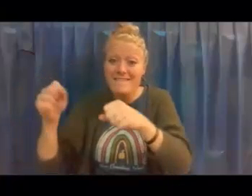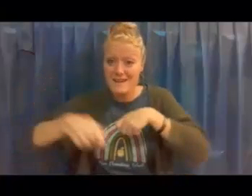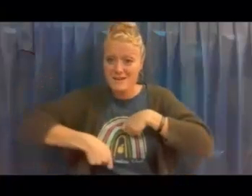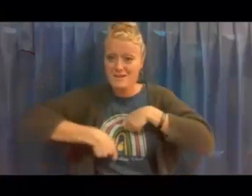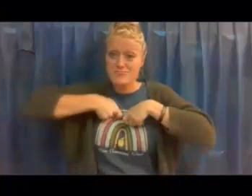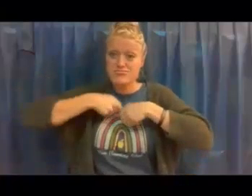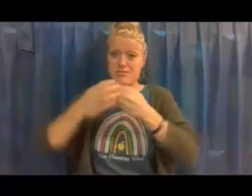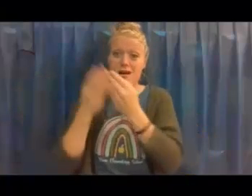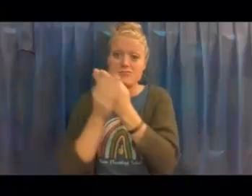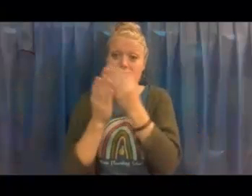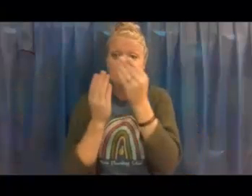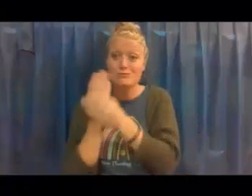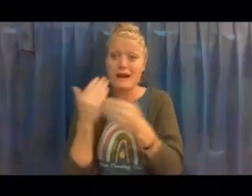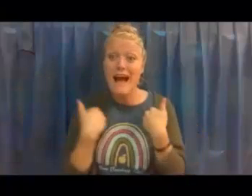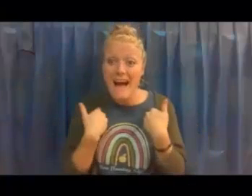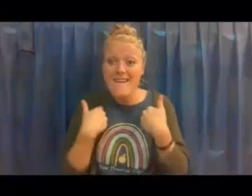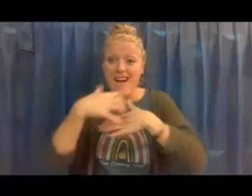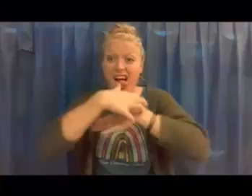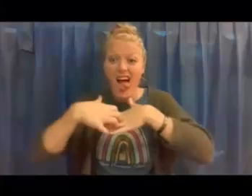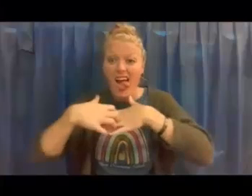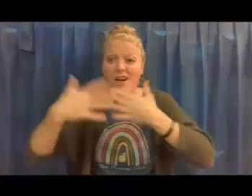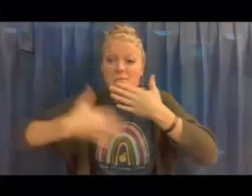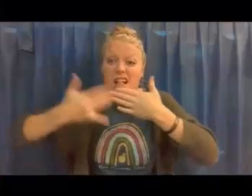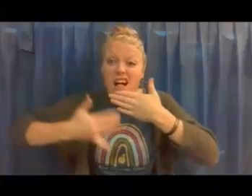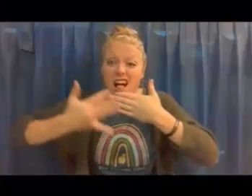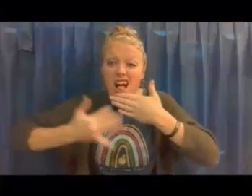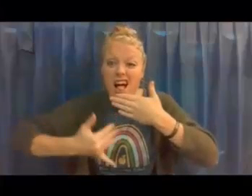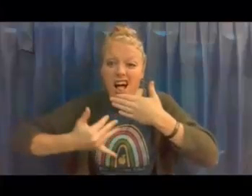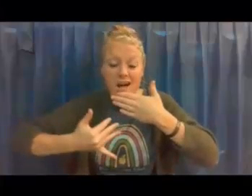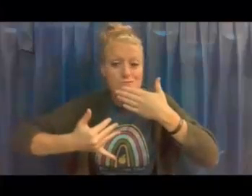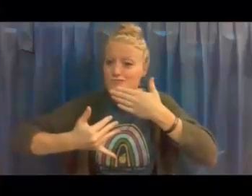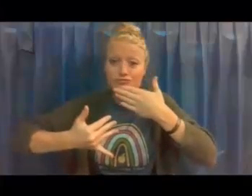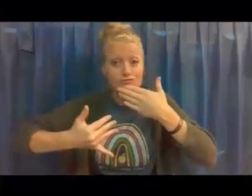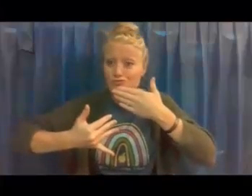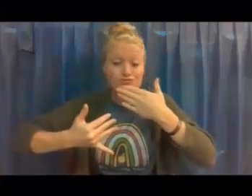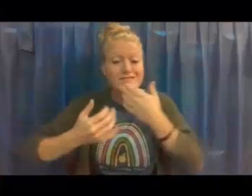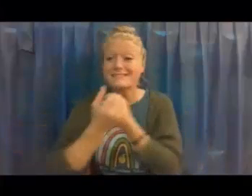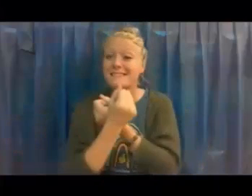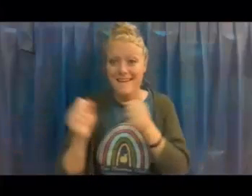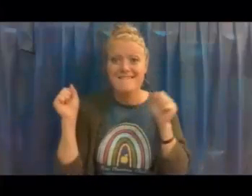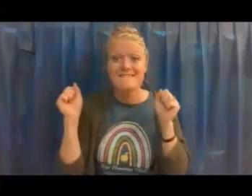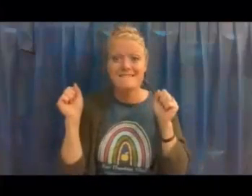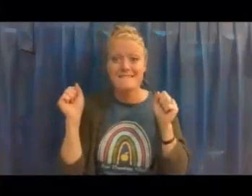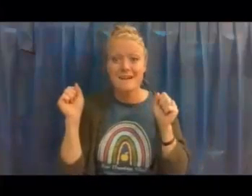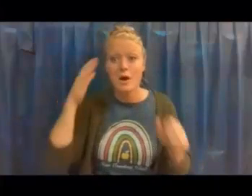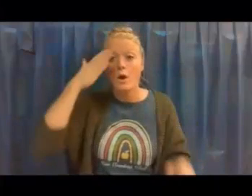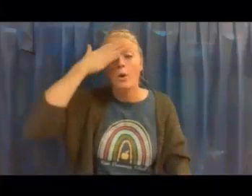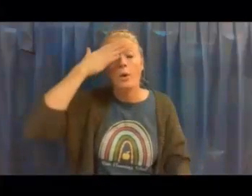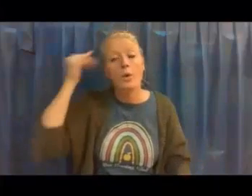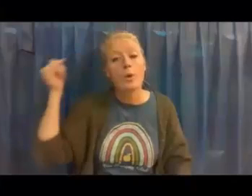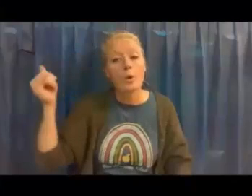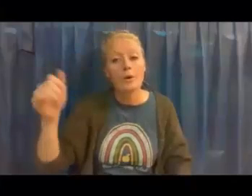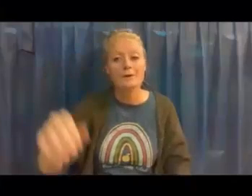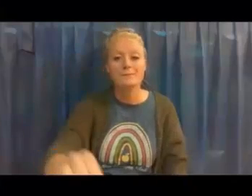scrape. No, you won't bleed. You'll have gloves. There will be no blood. You will